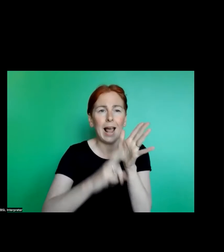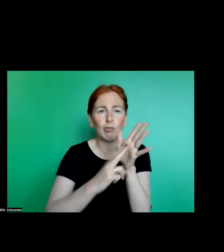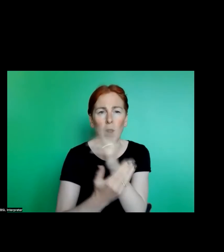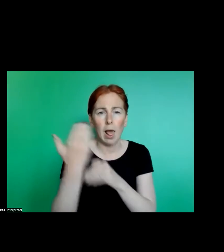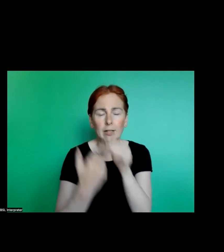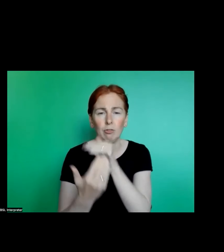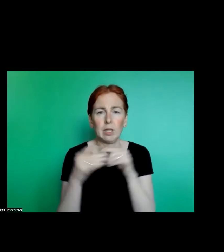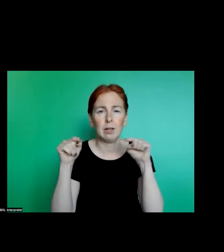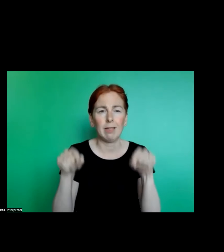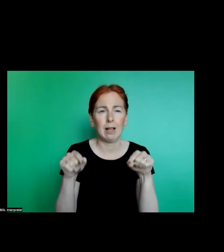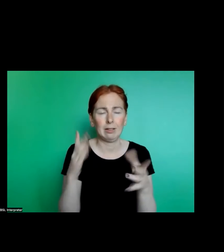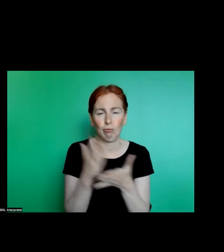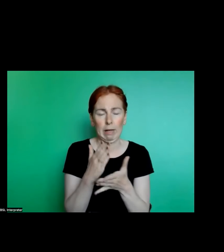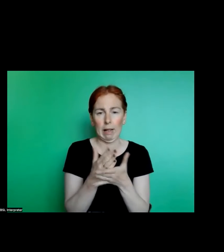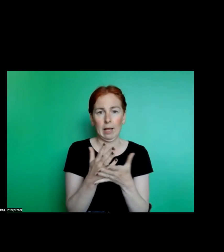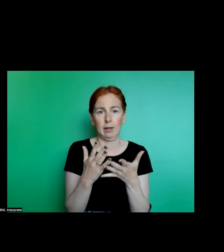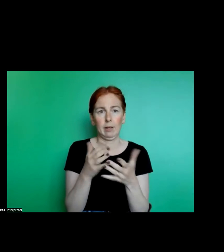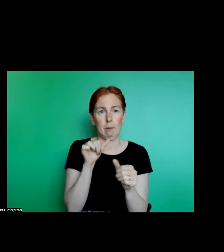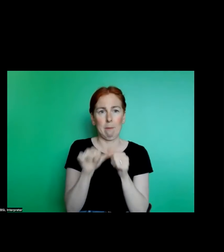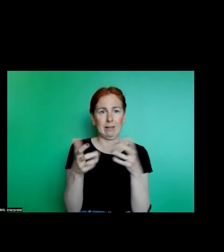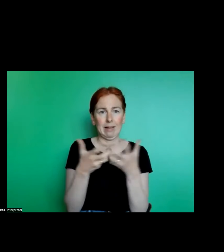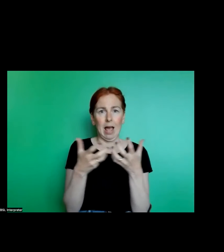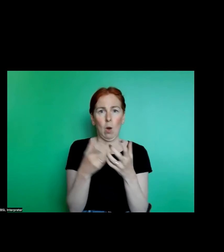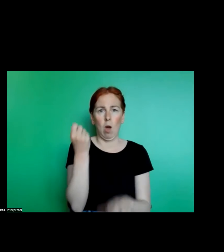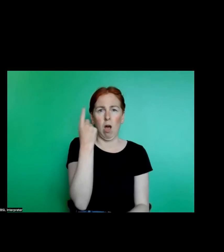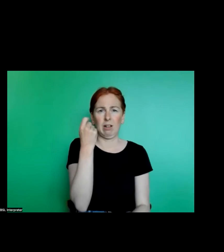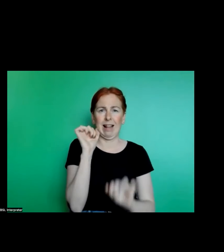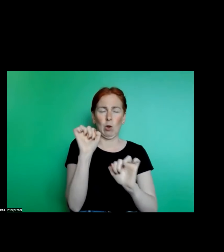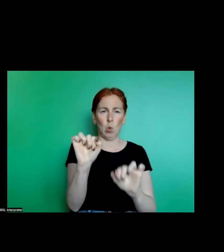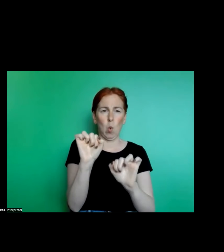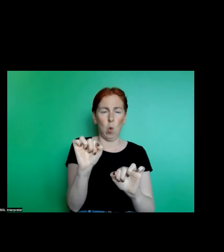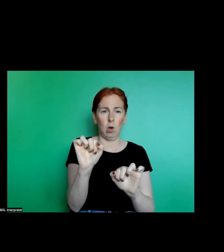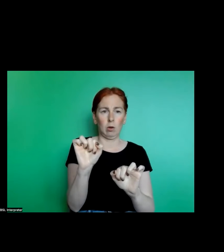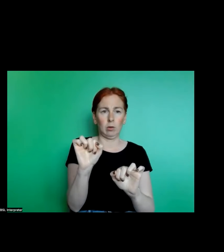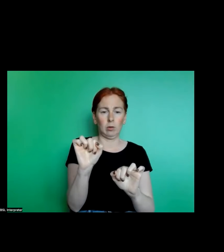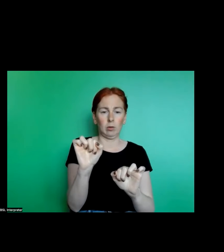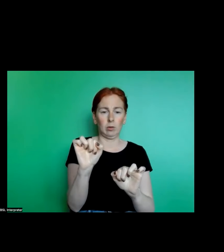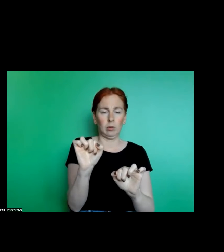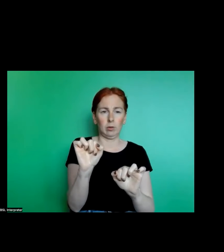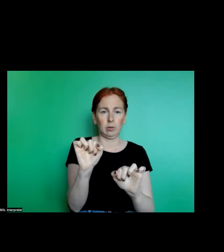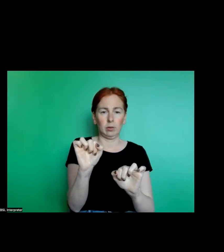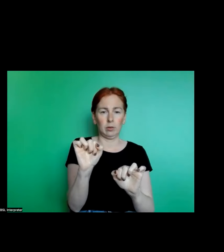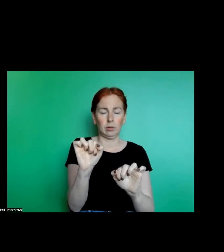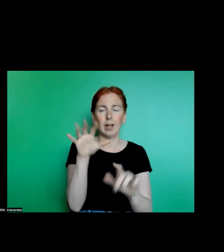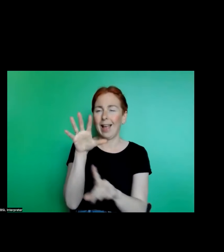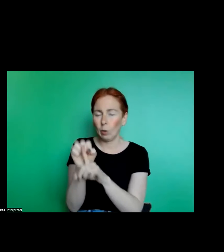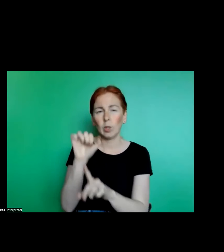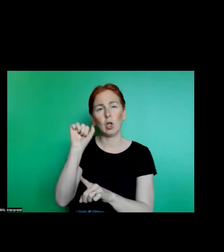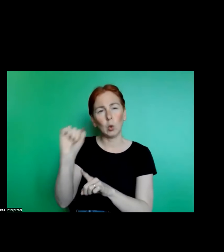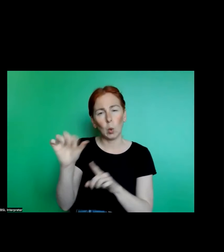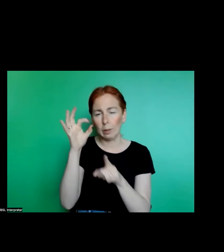understanding more about the condition. The other big difference between being in a natural history study and